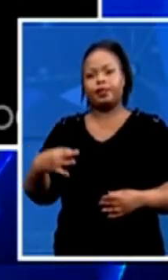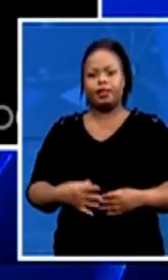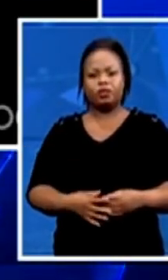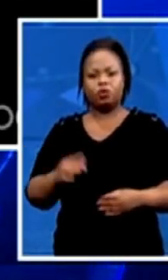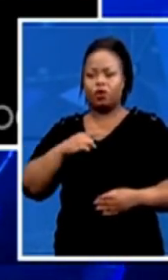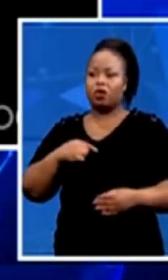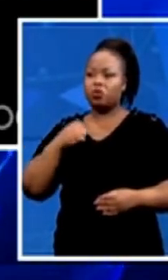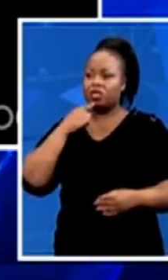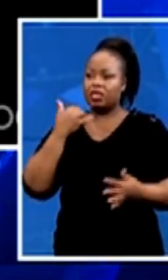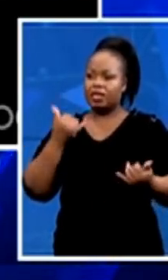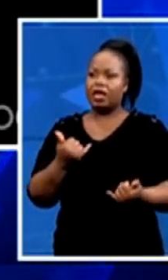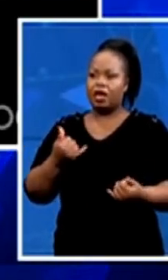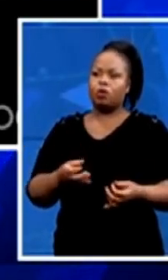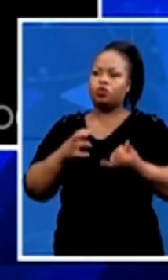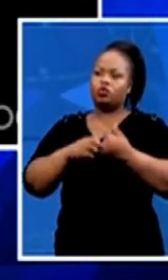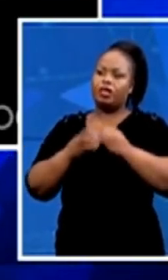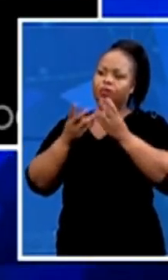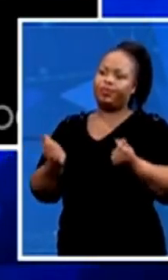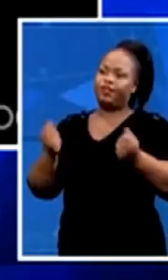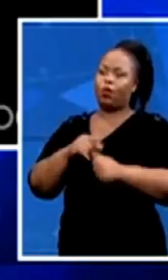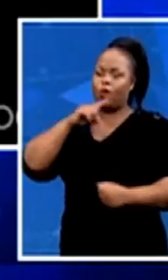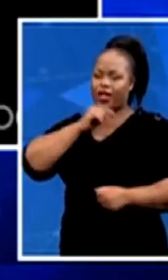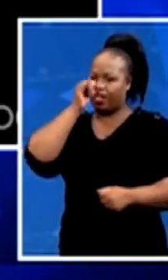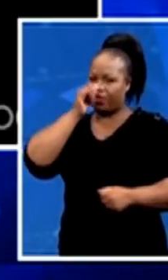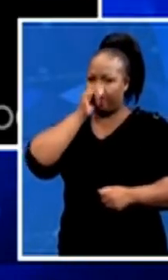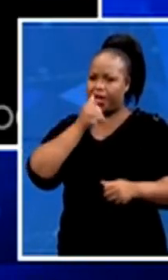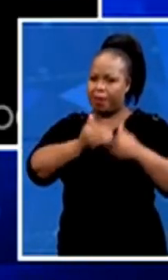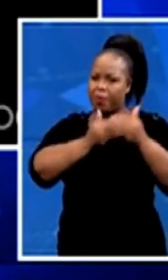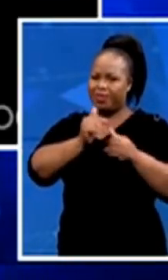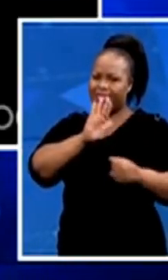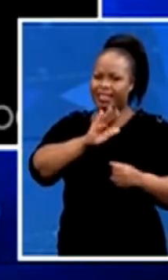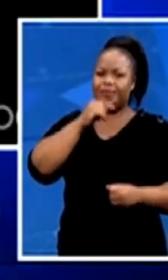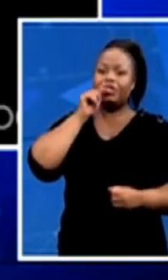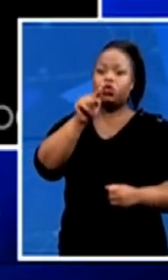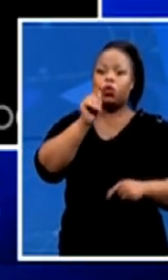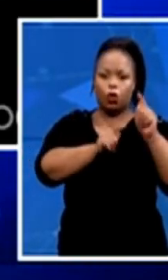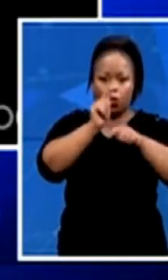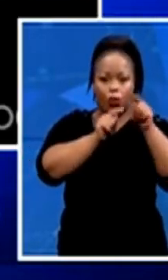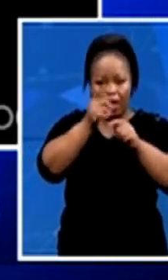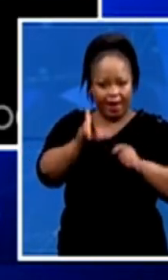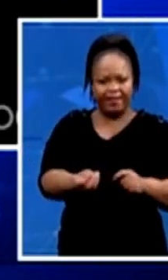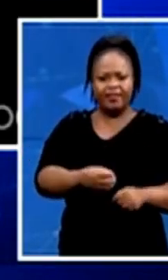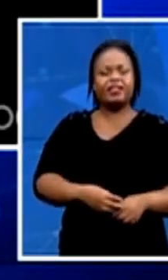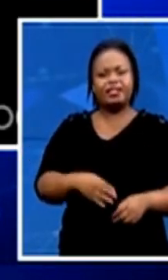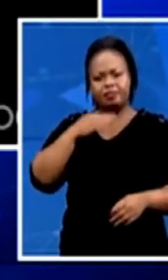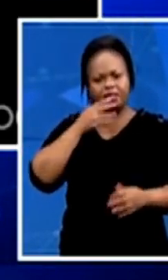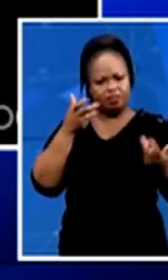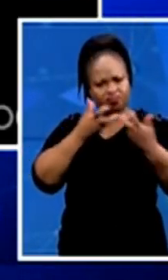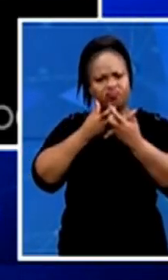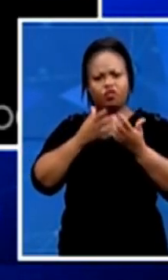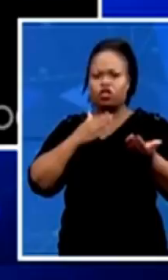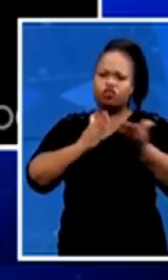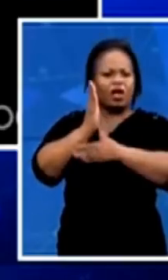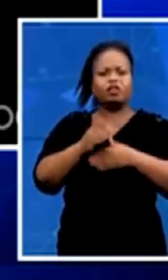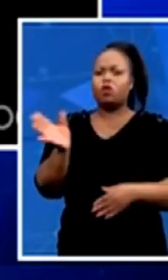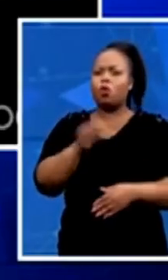of criminal purposes. You are an accused, and you have to be entitled to all rights of every other accused person in the